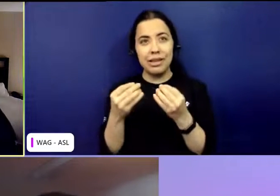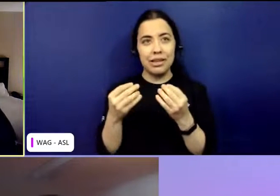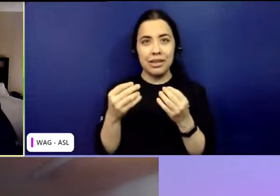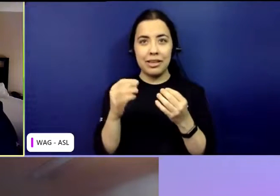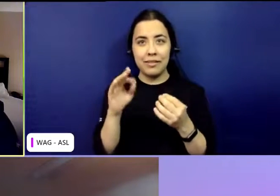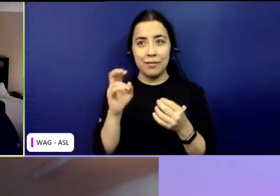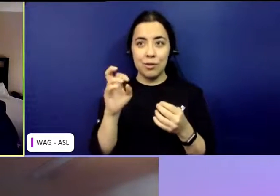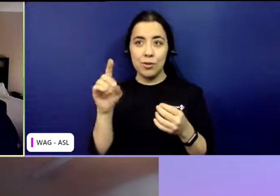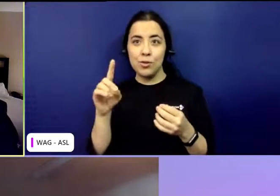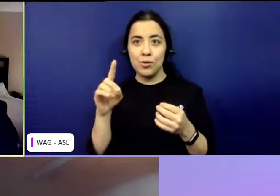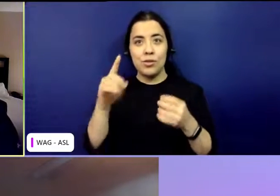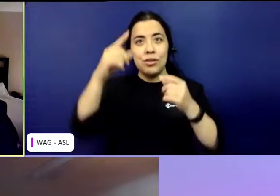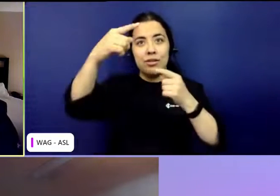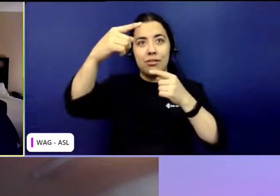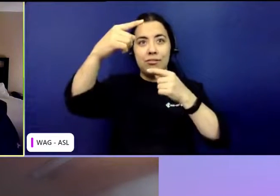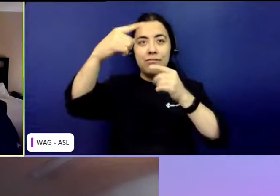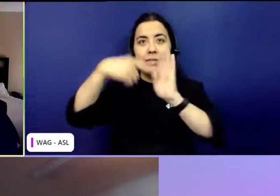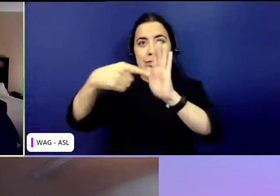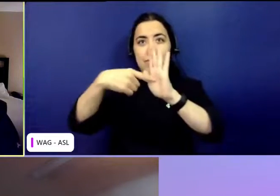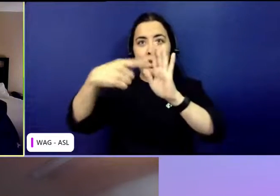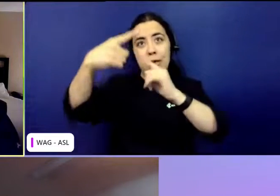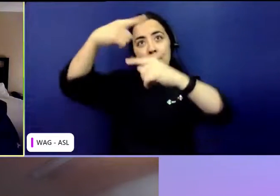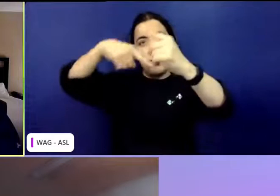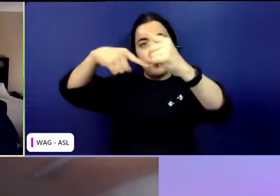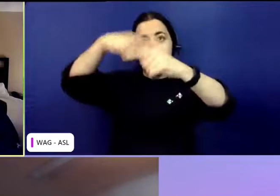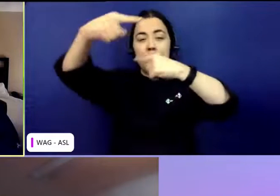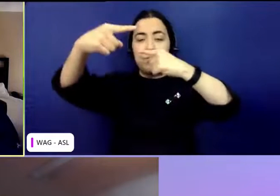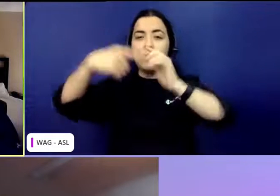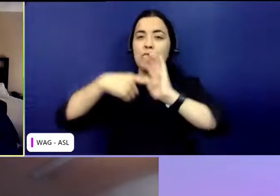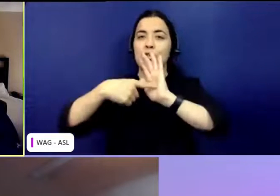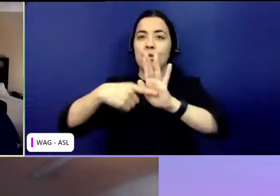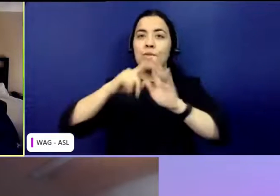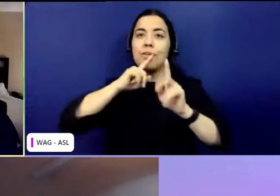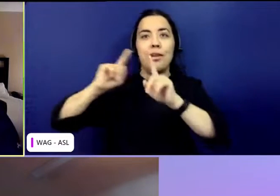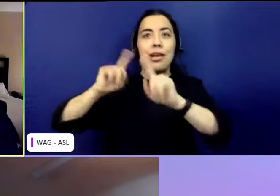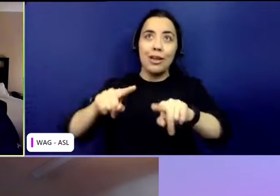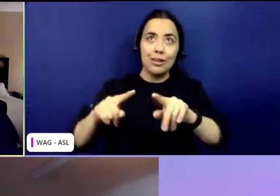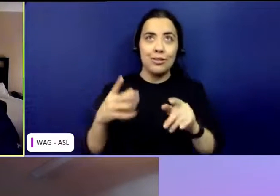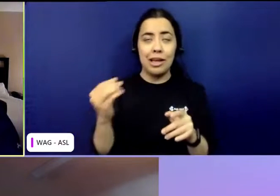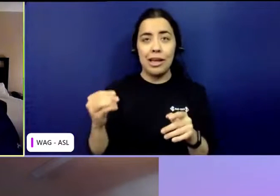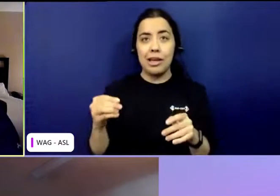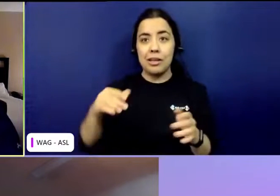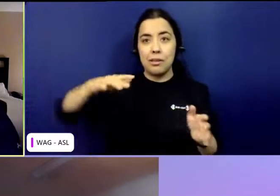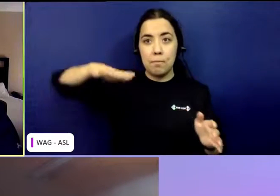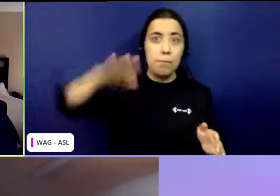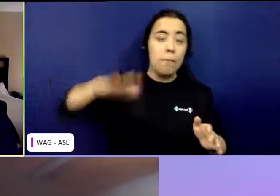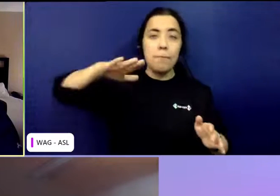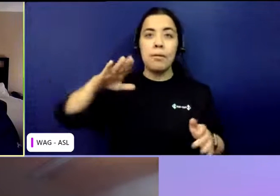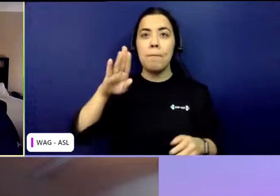reveal the answers. We had buzzers. We had somebody who was our